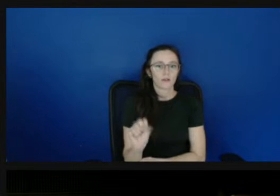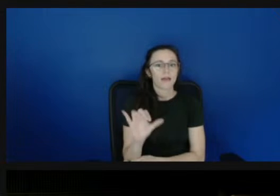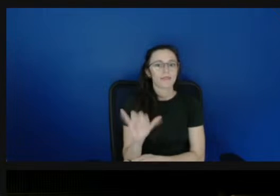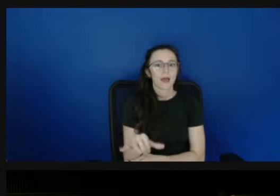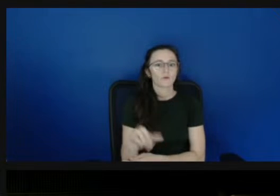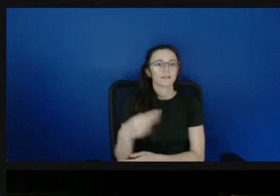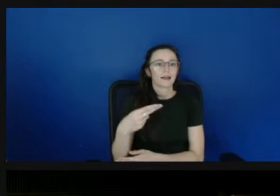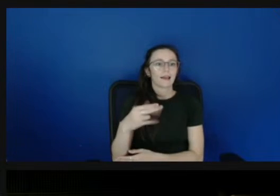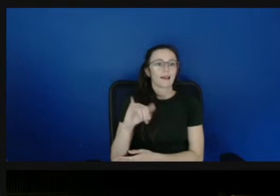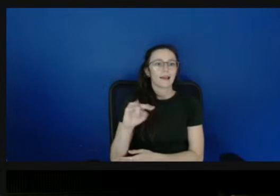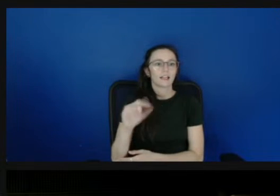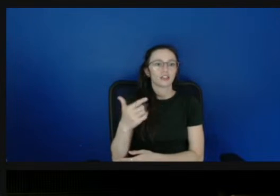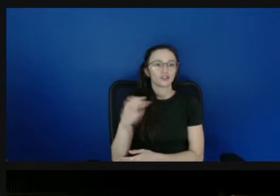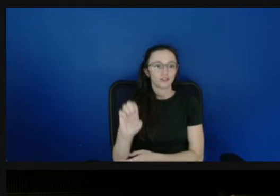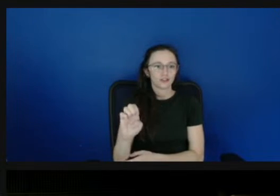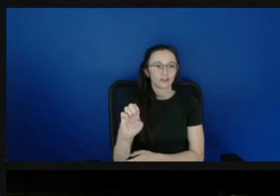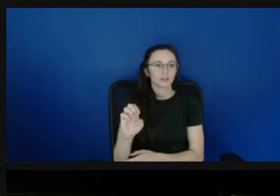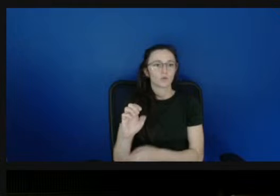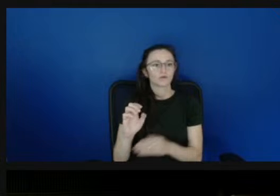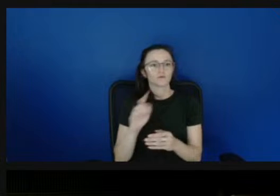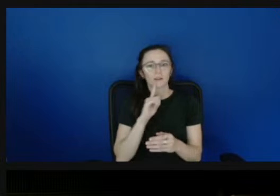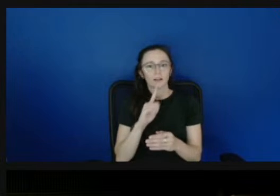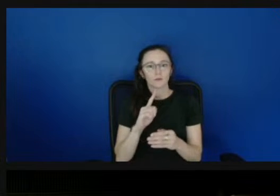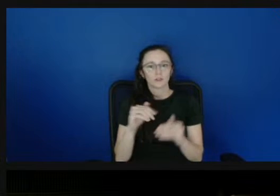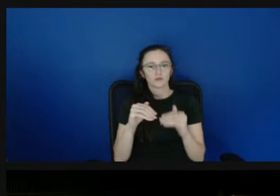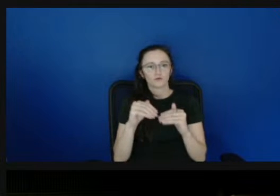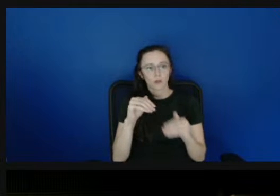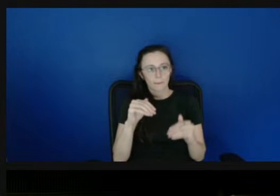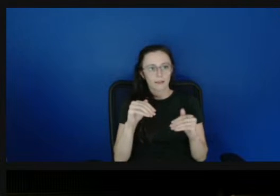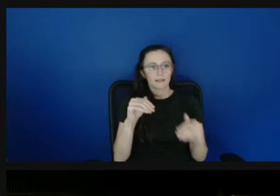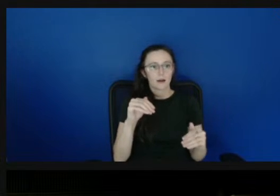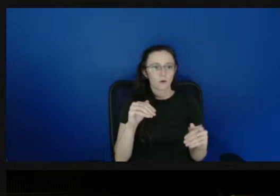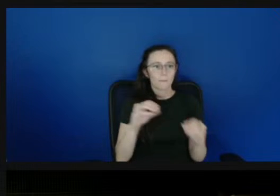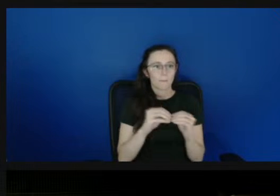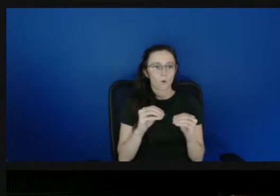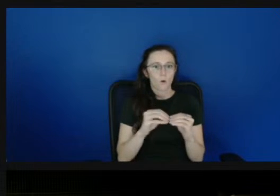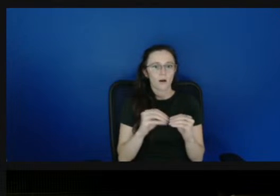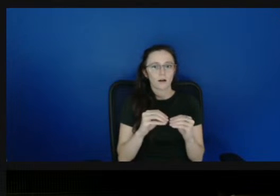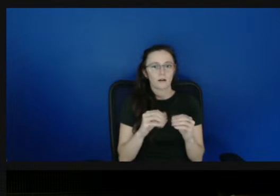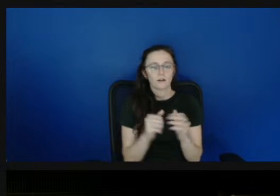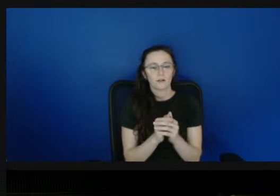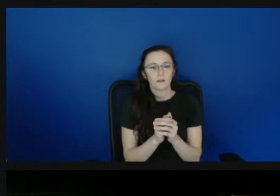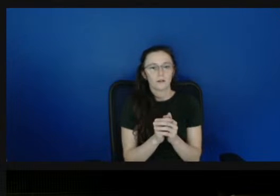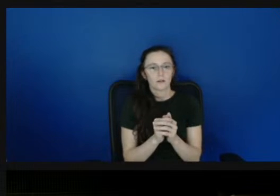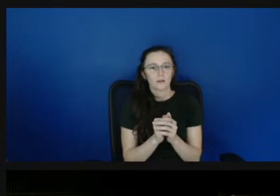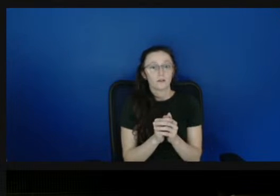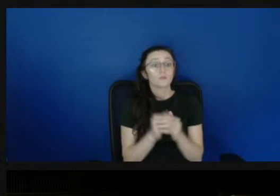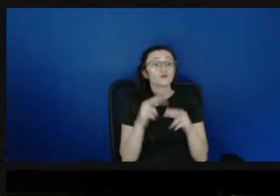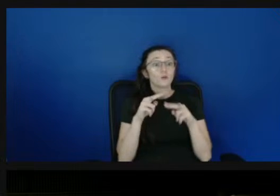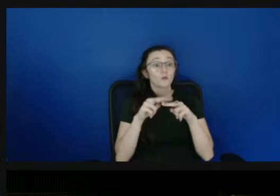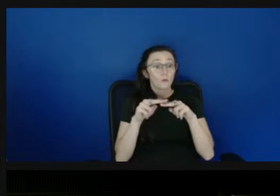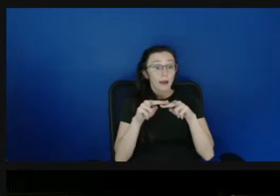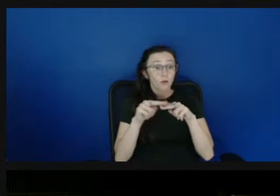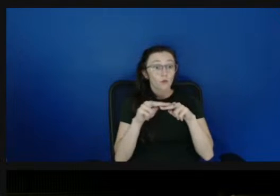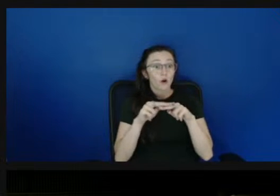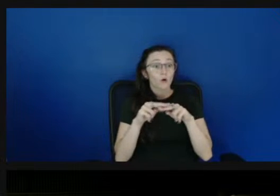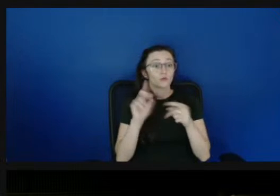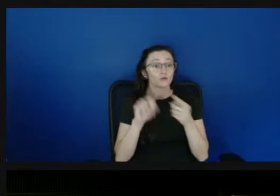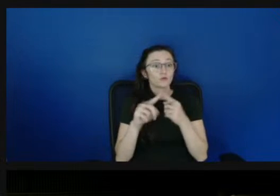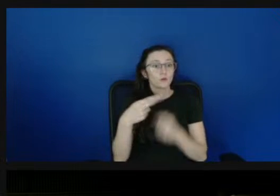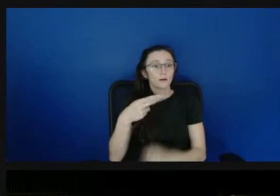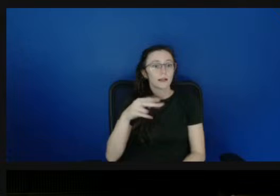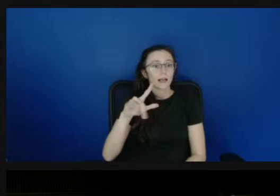was kind of dropping down more so on this north side here. And let me point out, here's a railroad to Hilo right there.